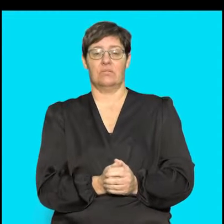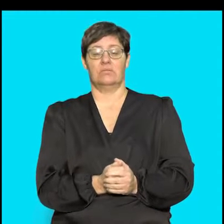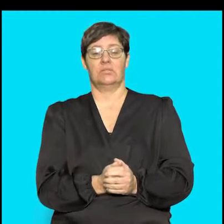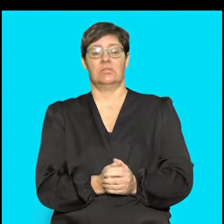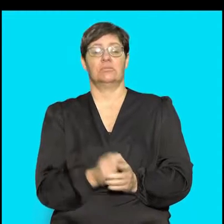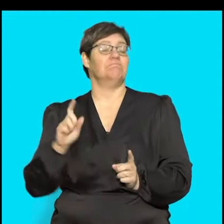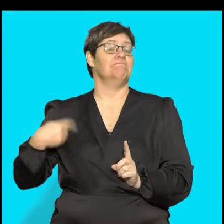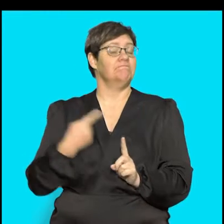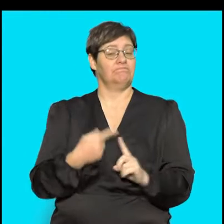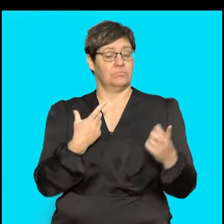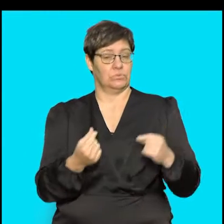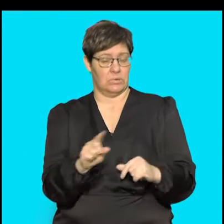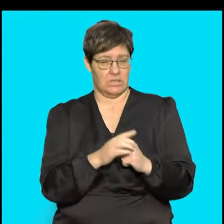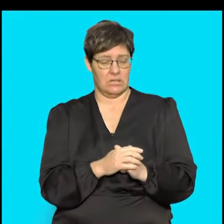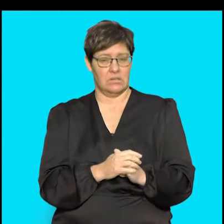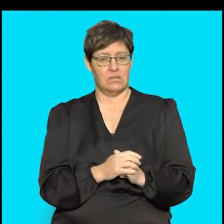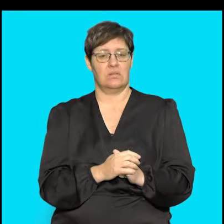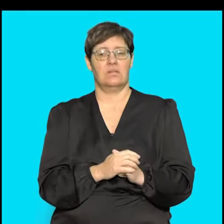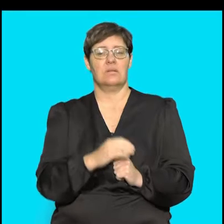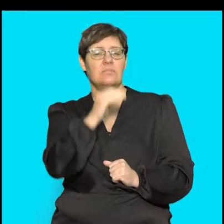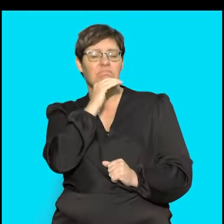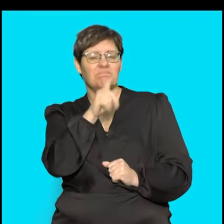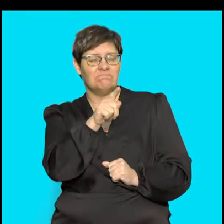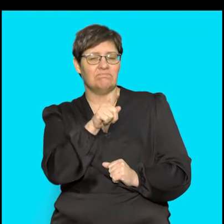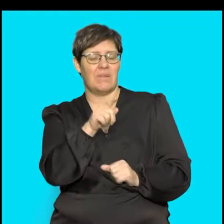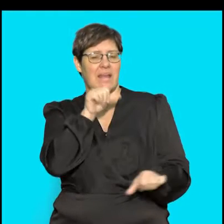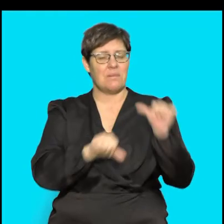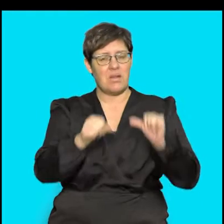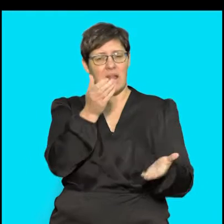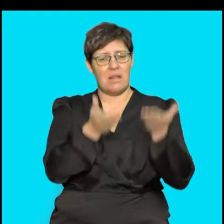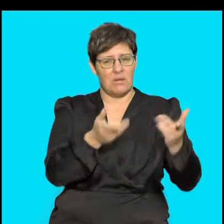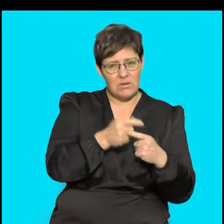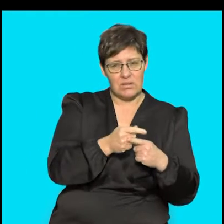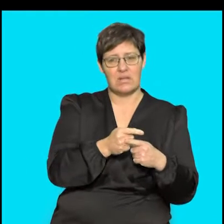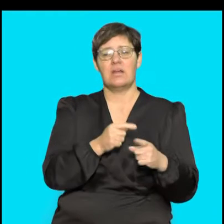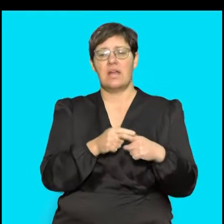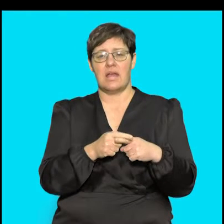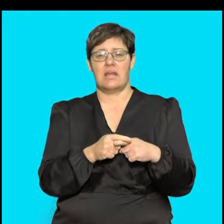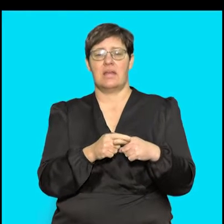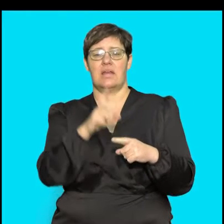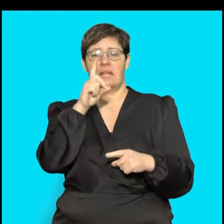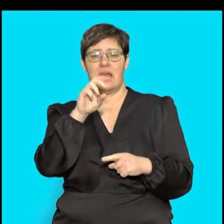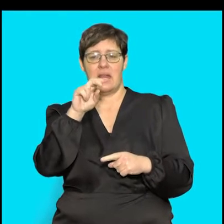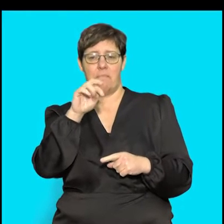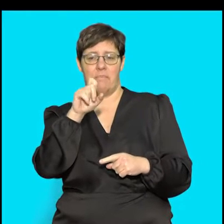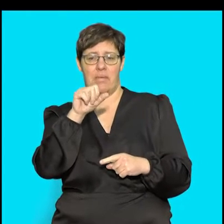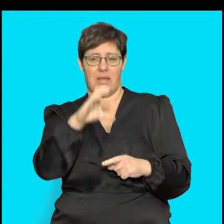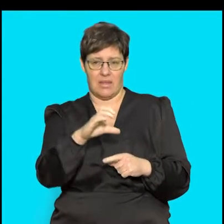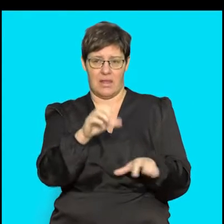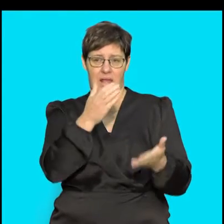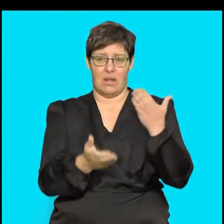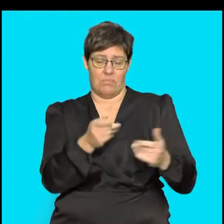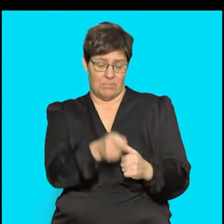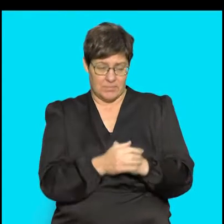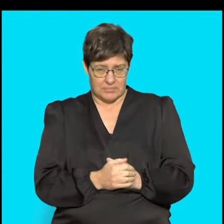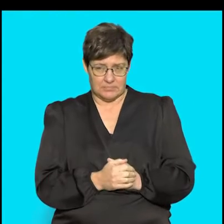So what we've done to date is we spoke about the definition of chemical equilibrium and dynamic equilibrium.